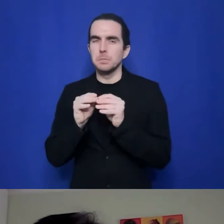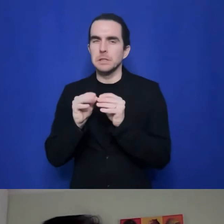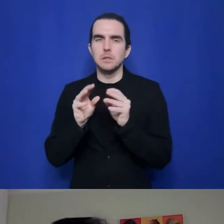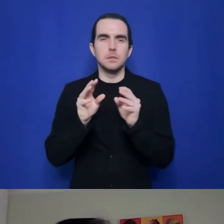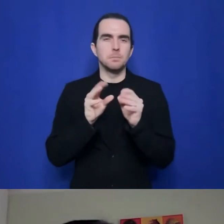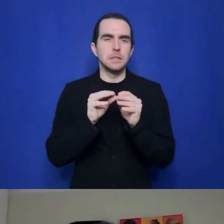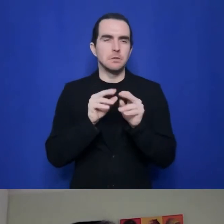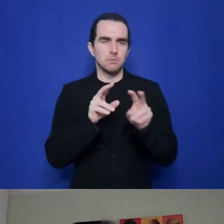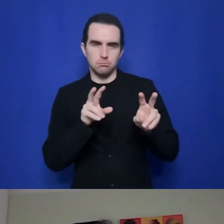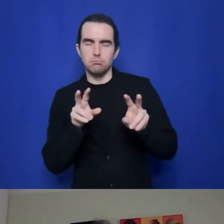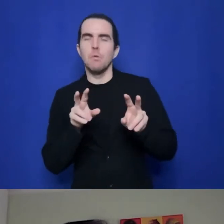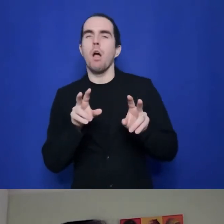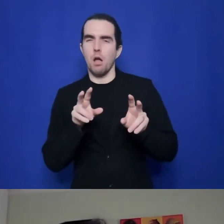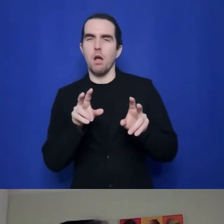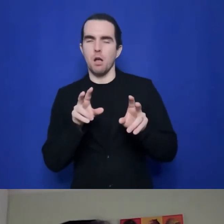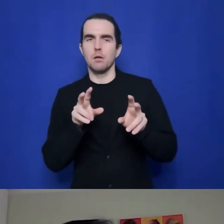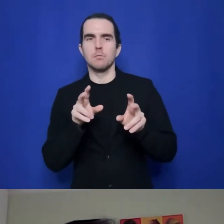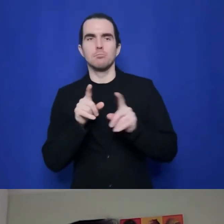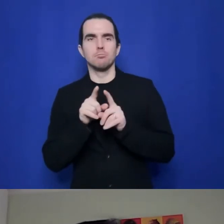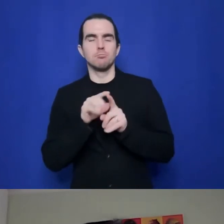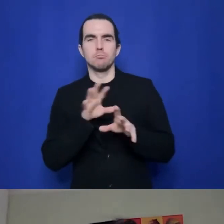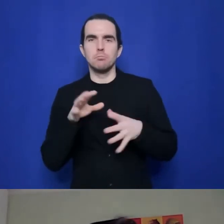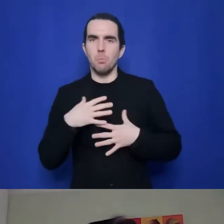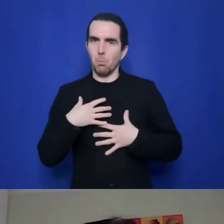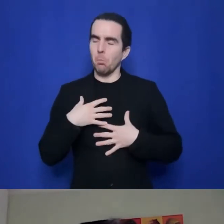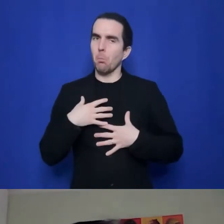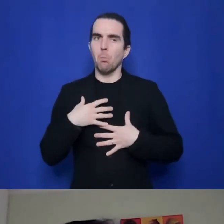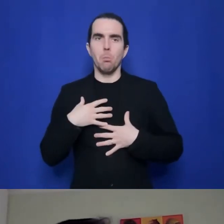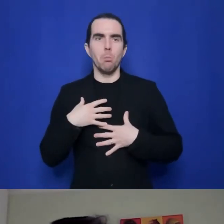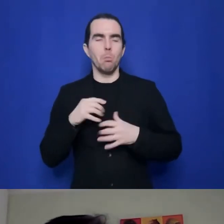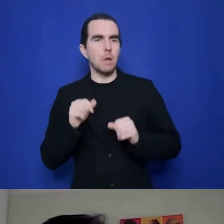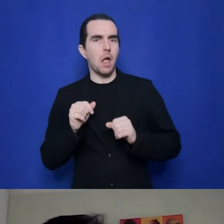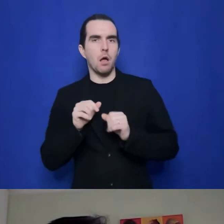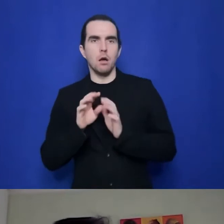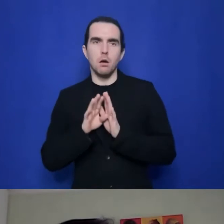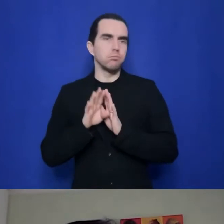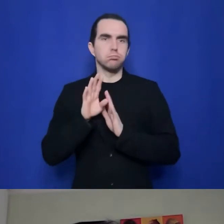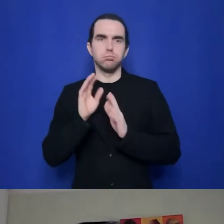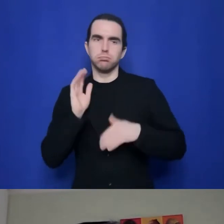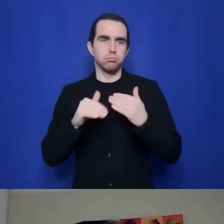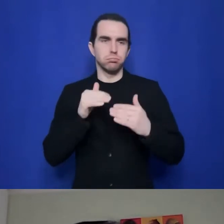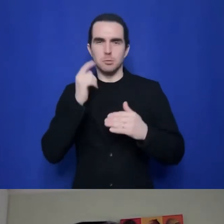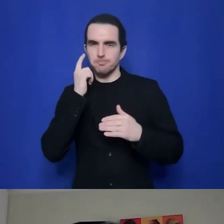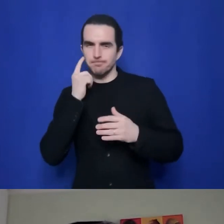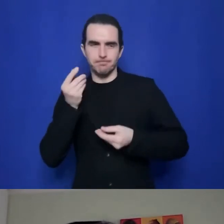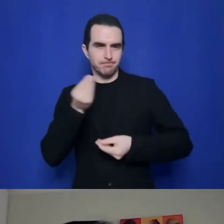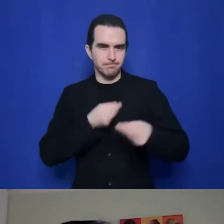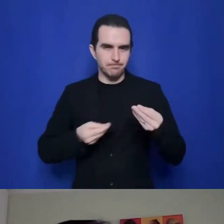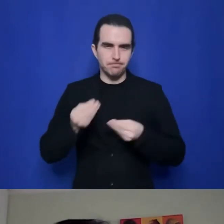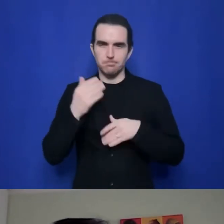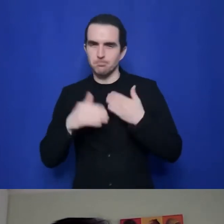meet again, and to keep alive our links as well, our